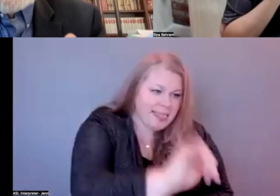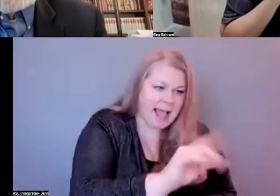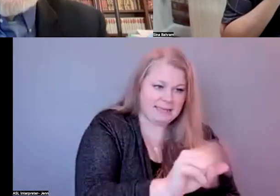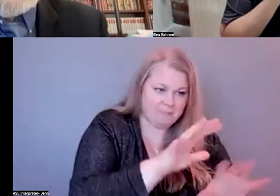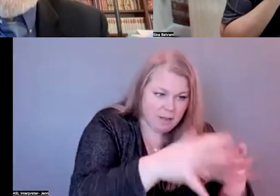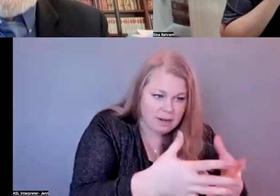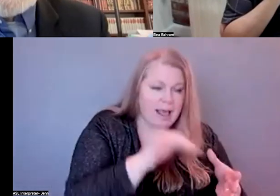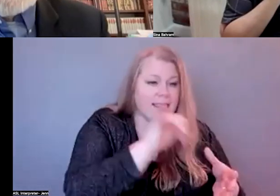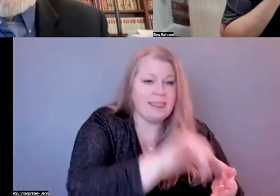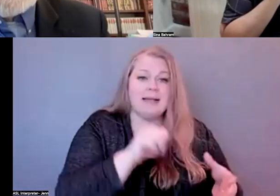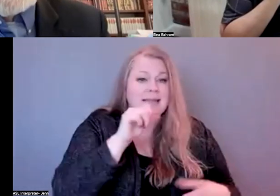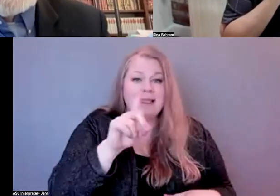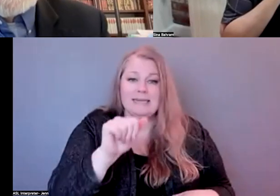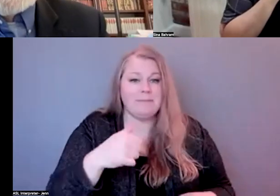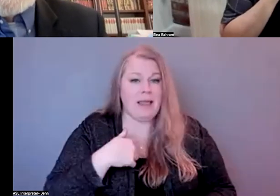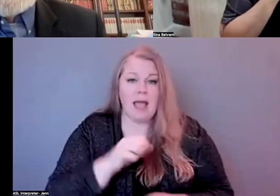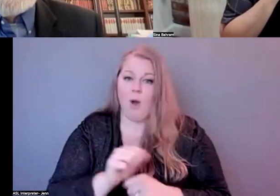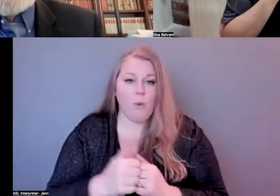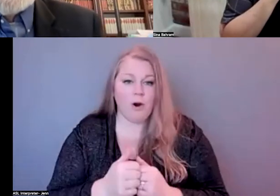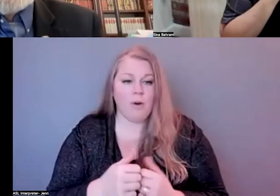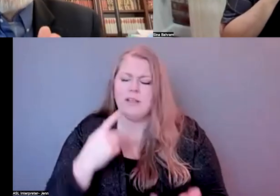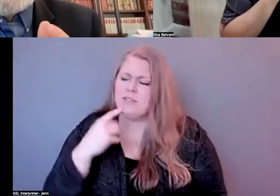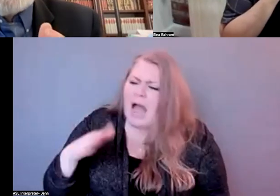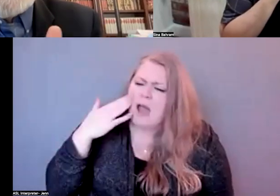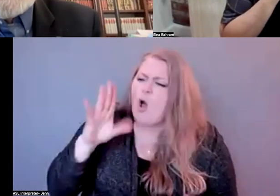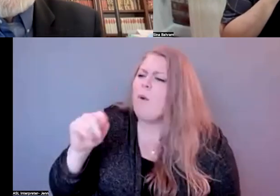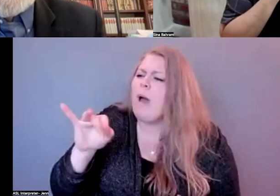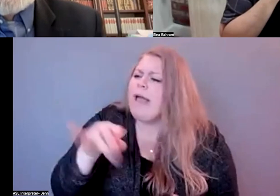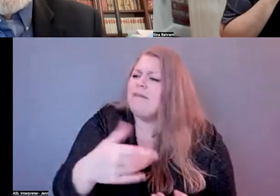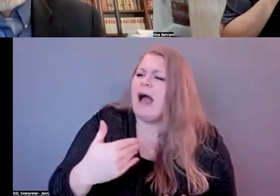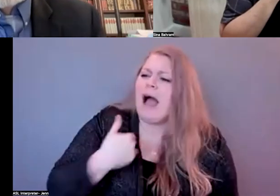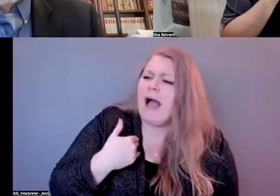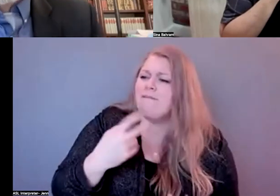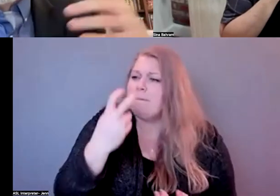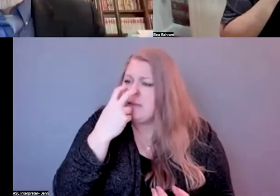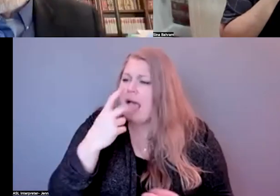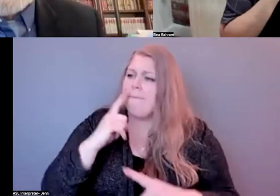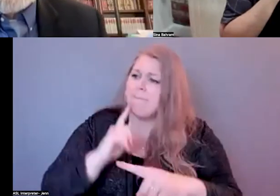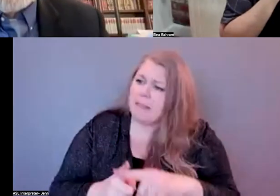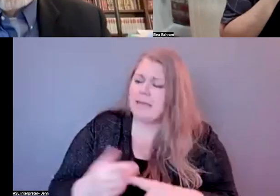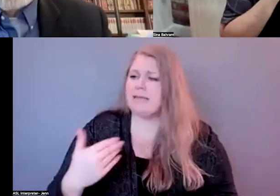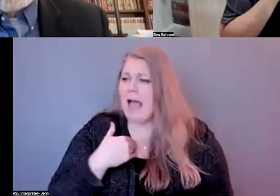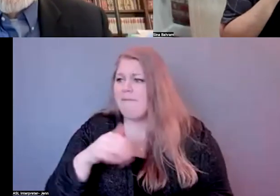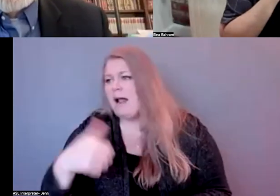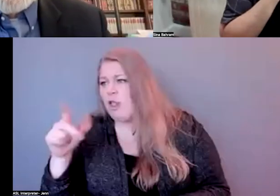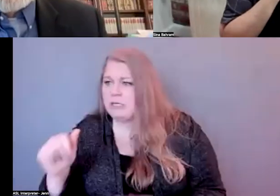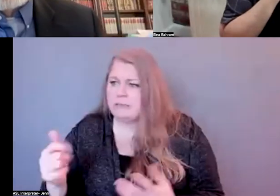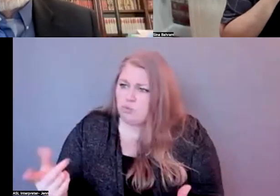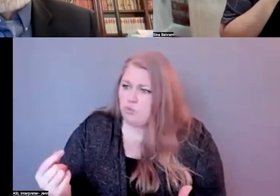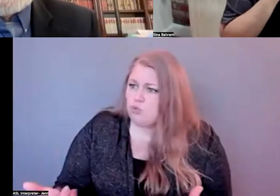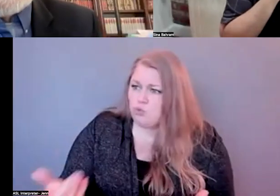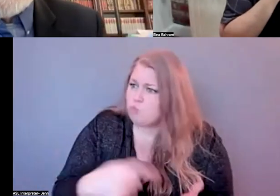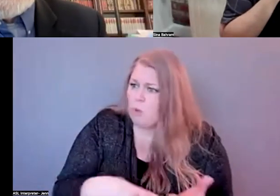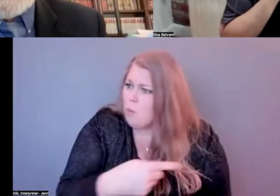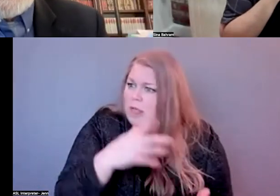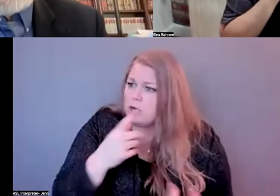That's not the disability I work with. And you say, I know, but what if people who are blind also have this other disability? What are they going to do?